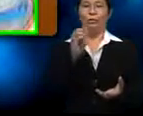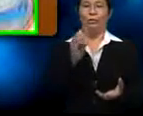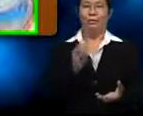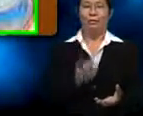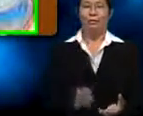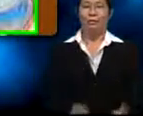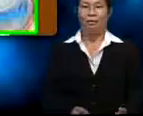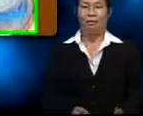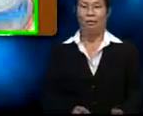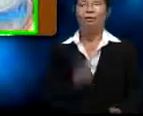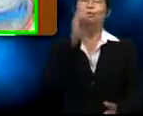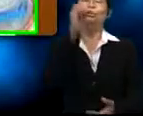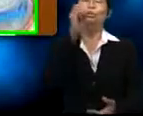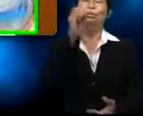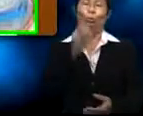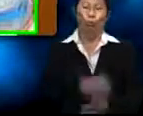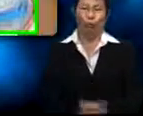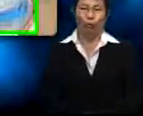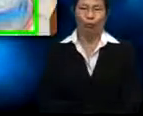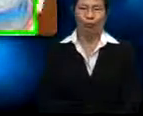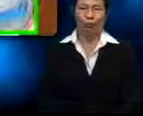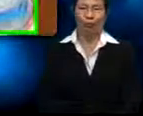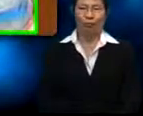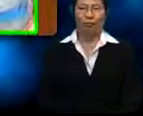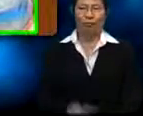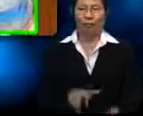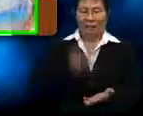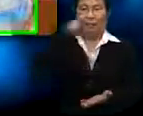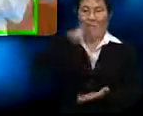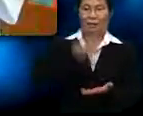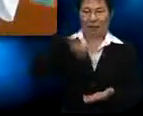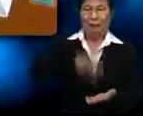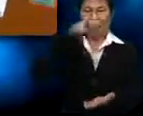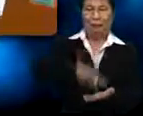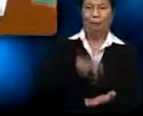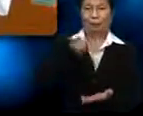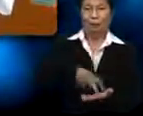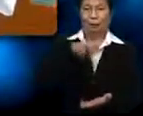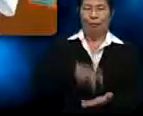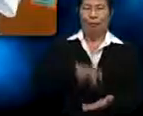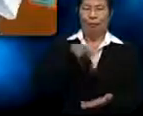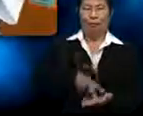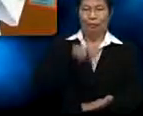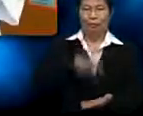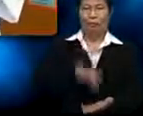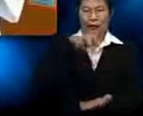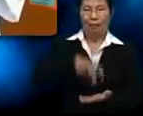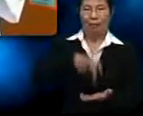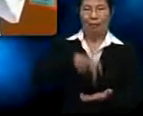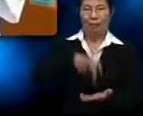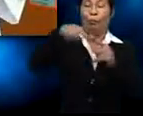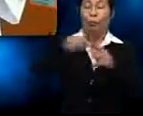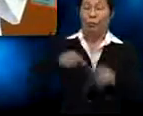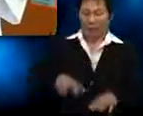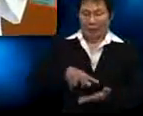At that moment, what do you see? 0. Or I jump up. I jump up. I jump up or jump down here. I jump up. The moment